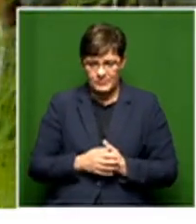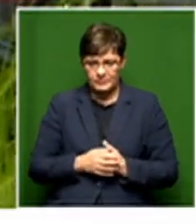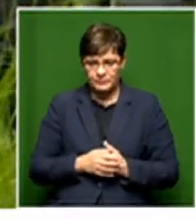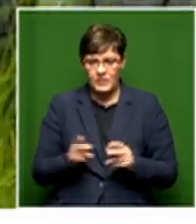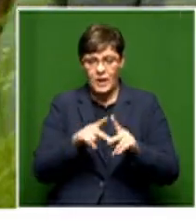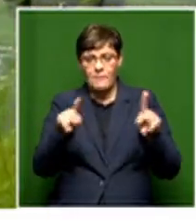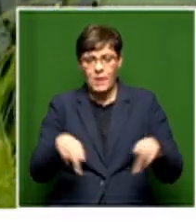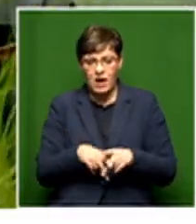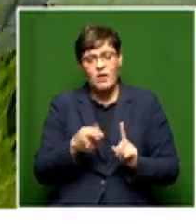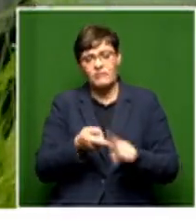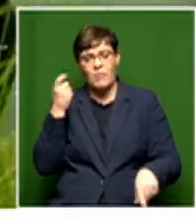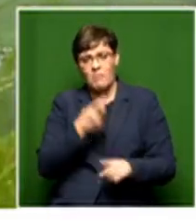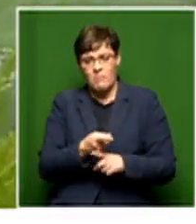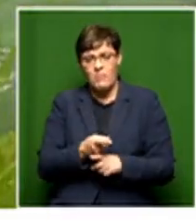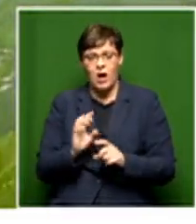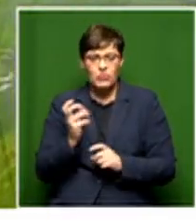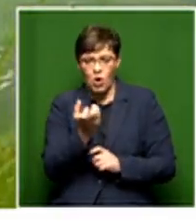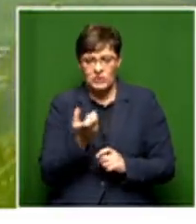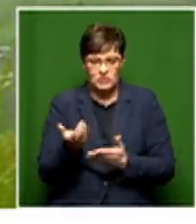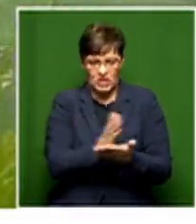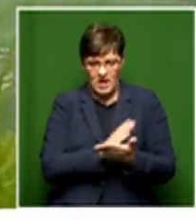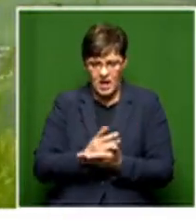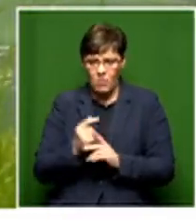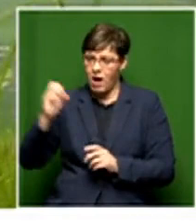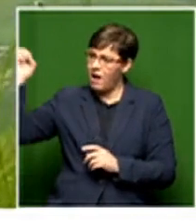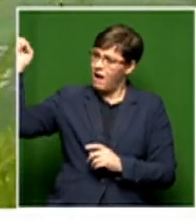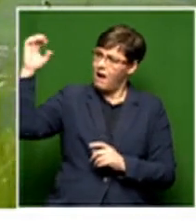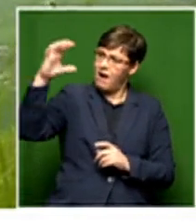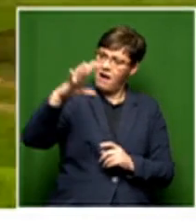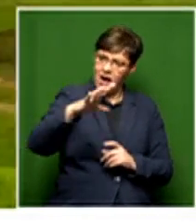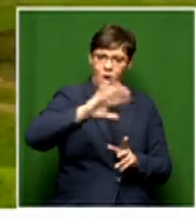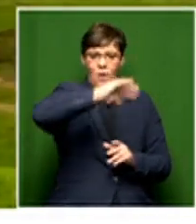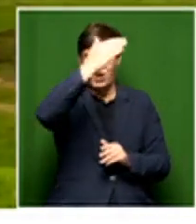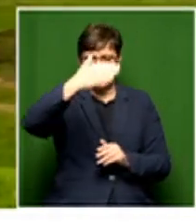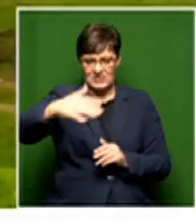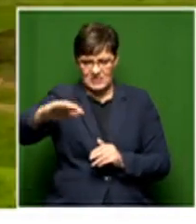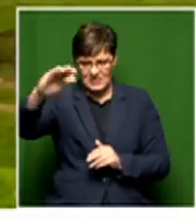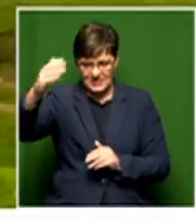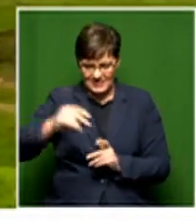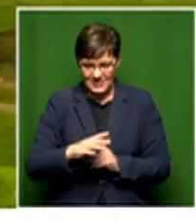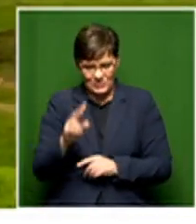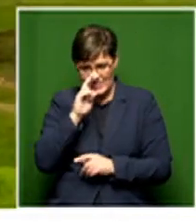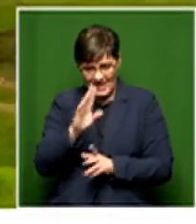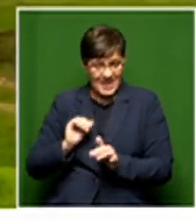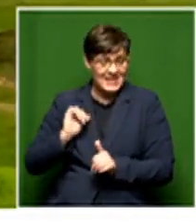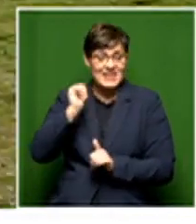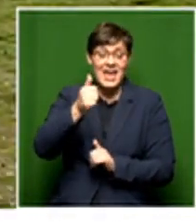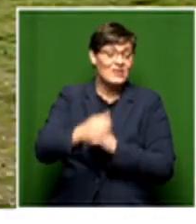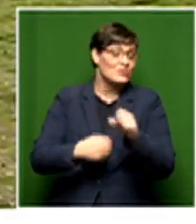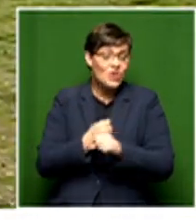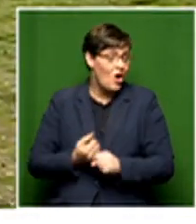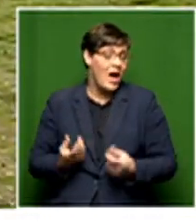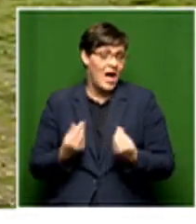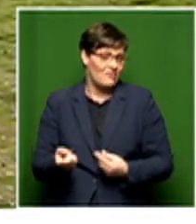The park's name is derived from the shades of gold cast by the sun on its mountain cliffs. Now we wait to see what next year has in